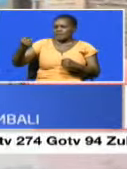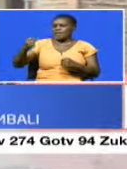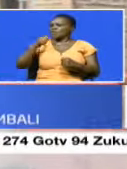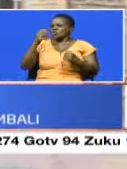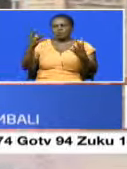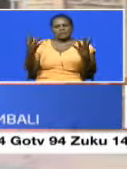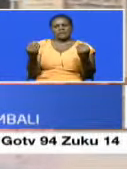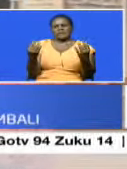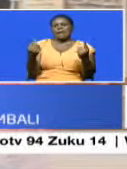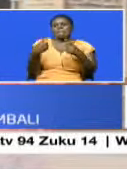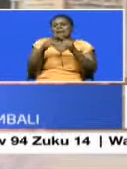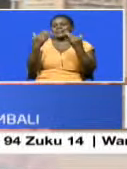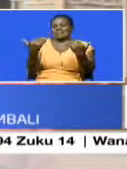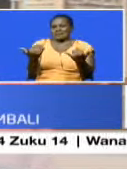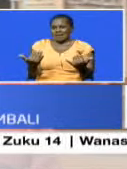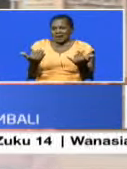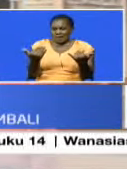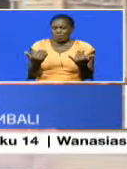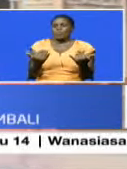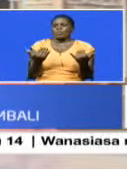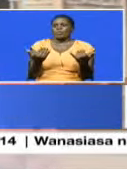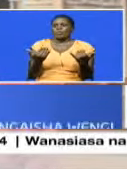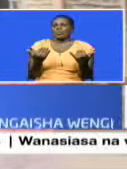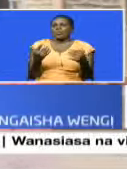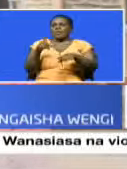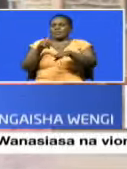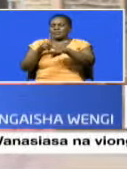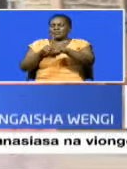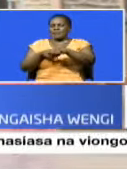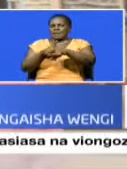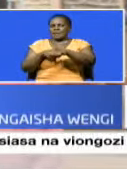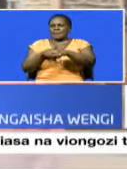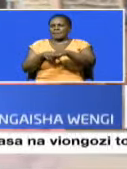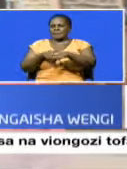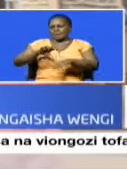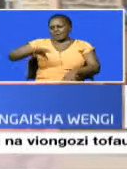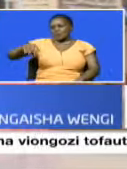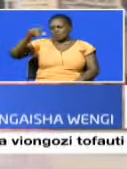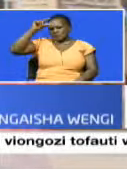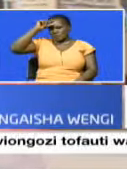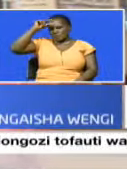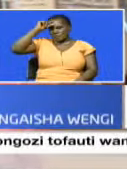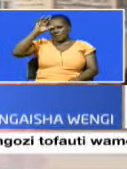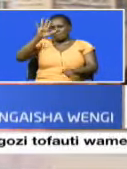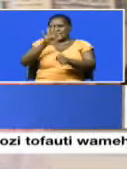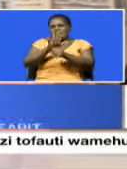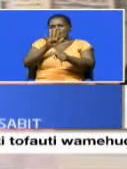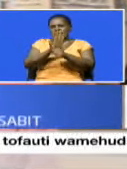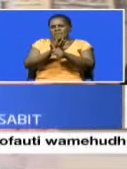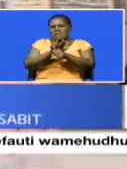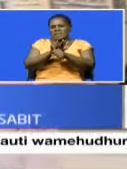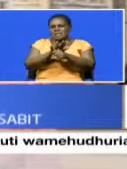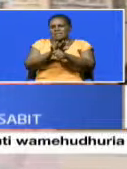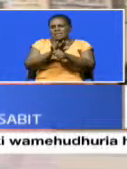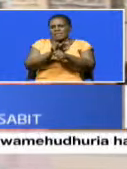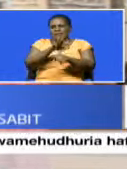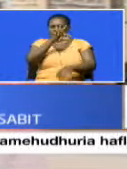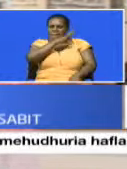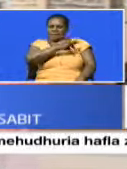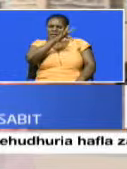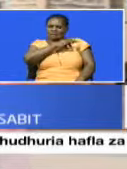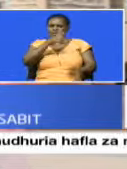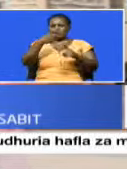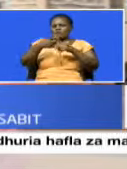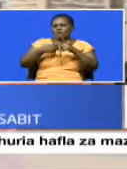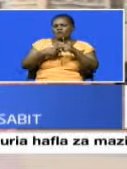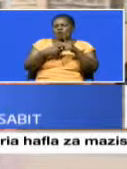easy on them, but now thanks to the county government, most of them, they are benefiting from